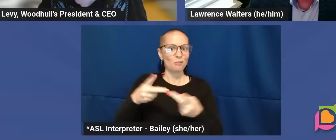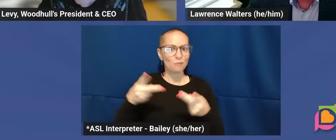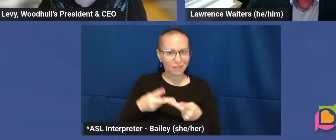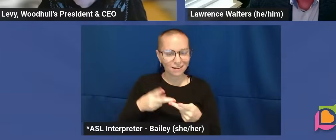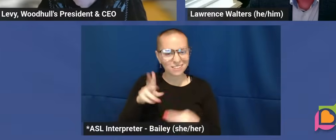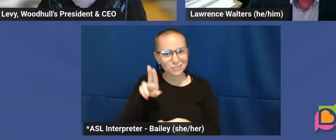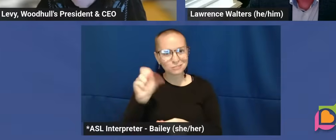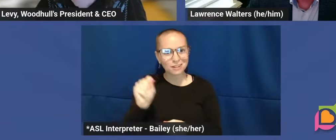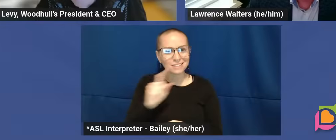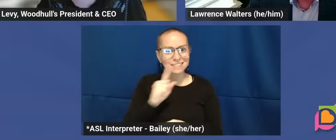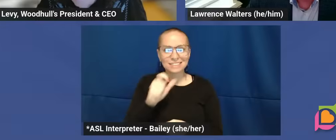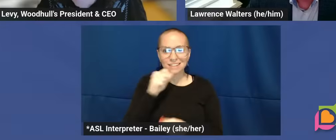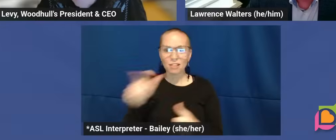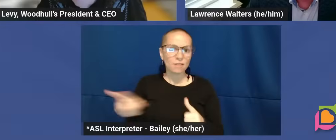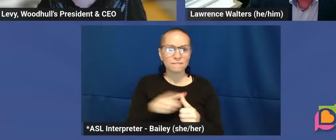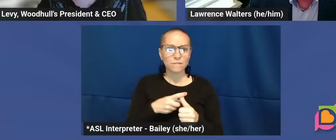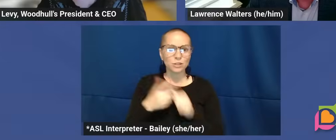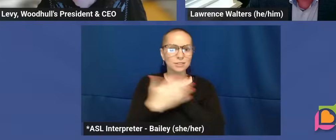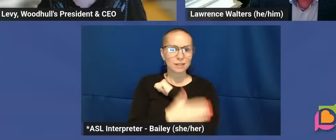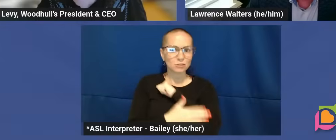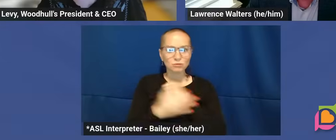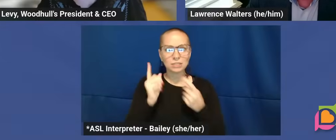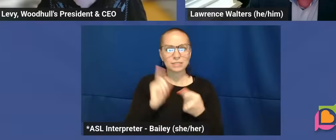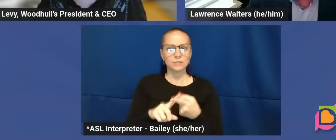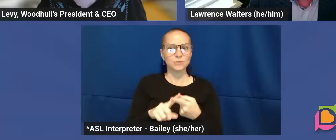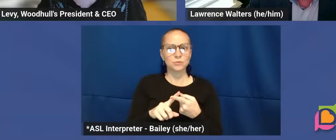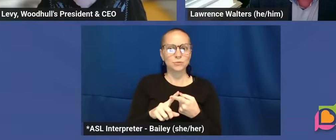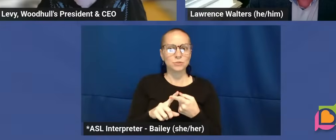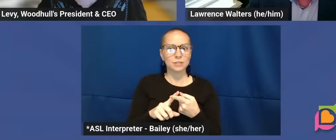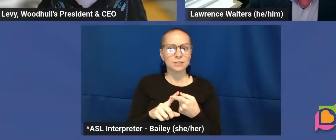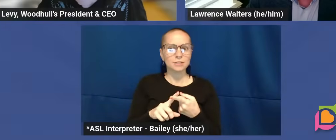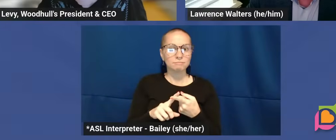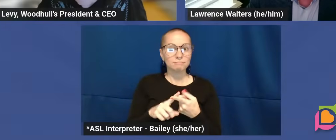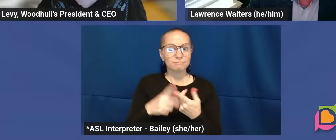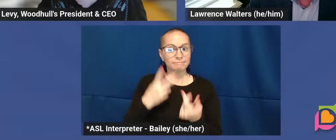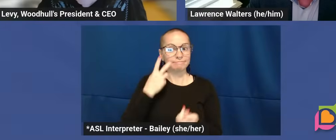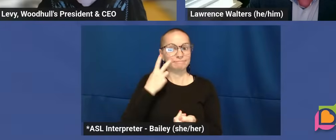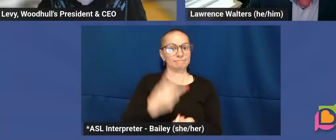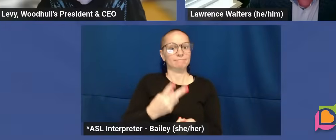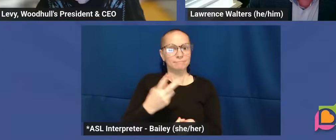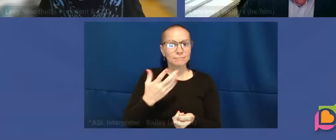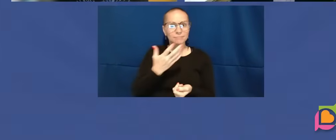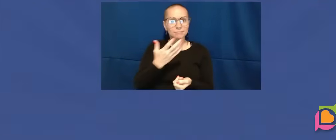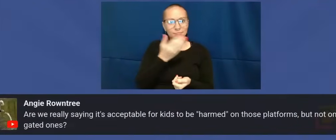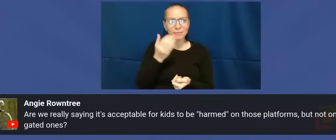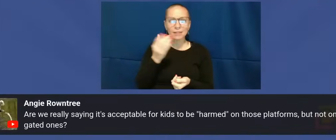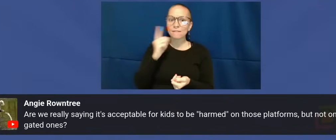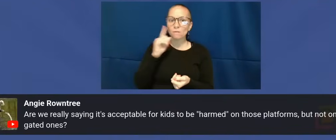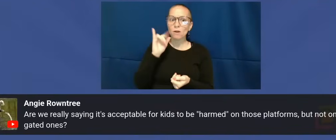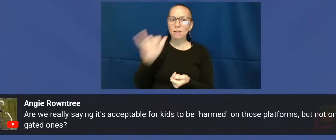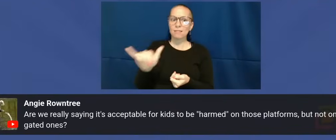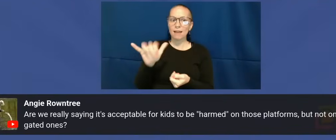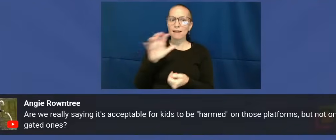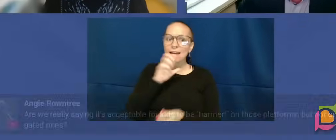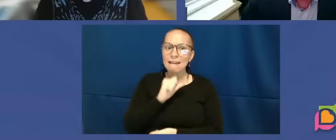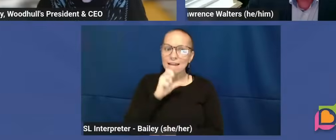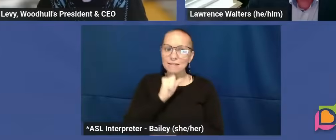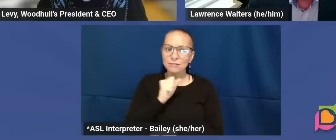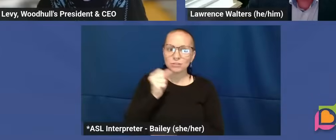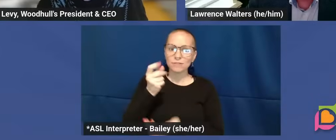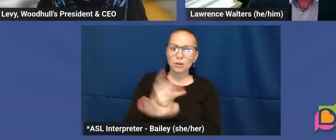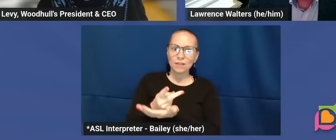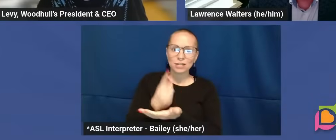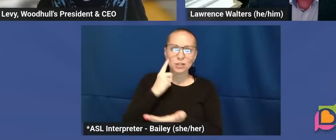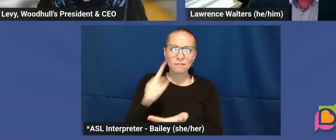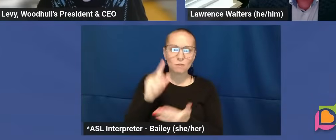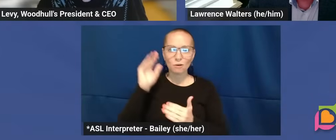States is not the first country to observe that, maybe that we should impose age verification on adult sites.